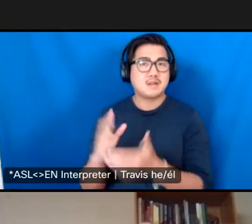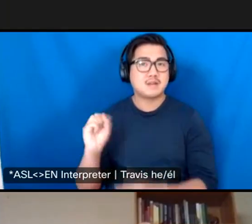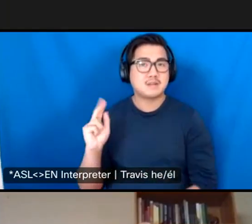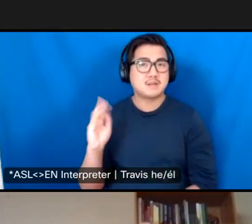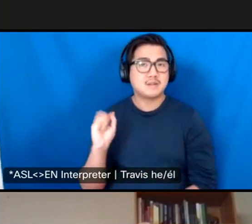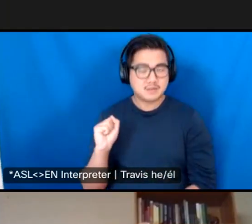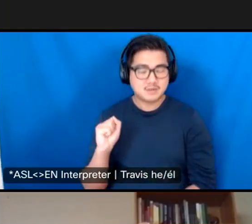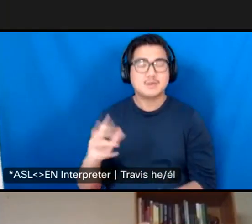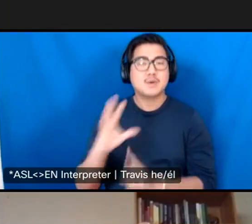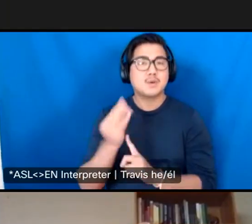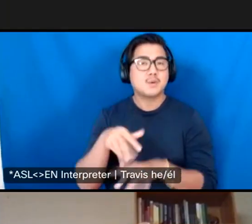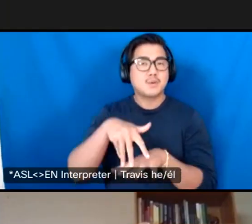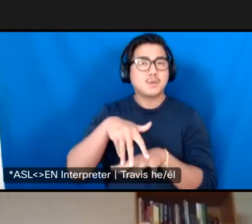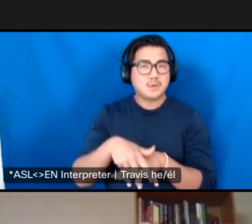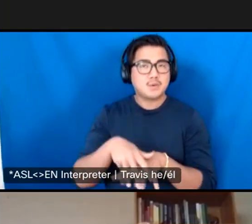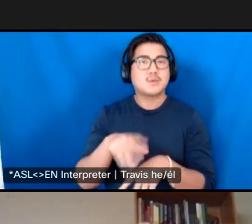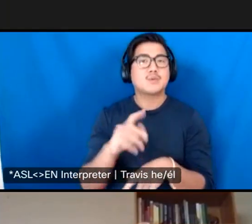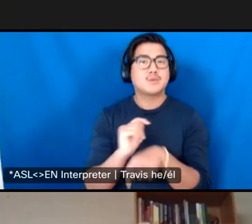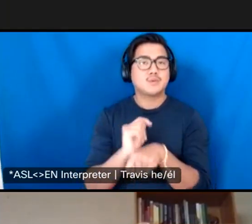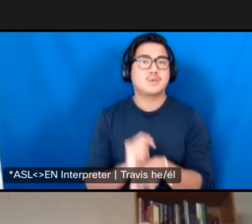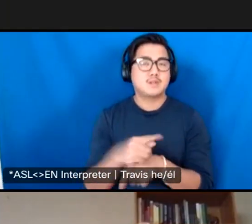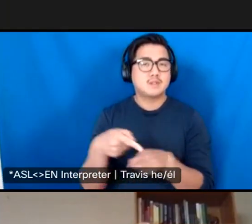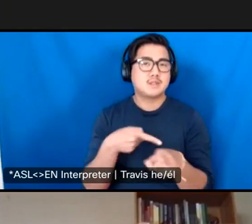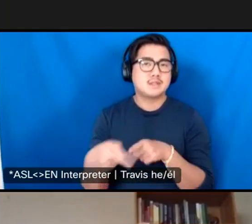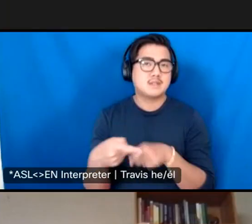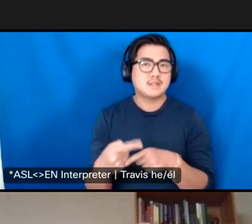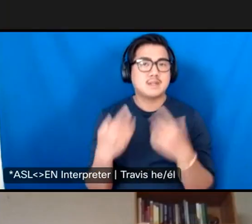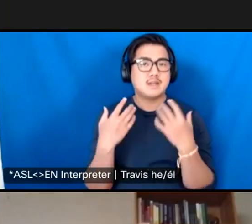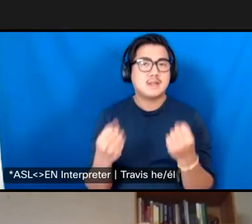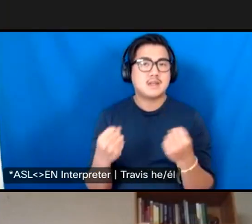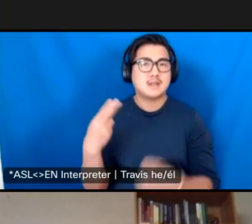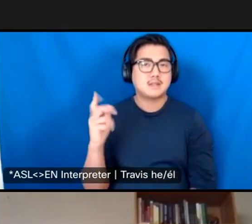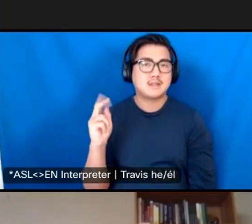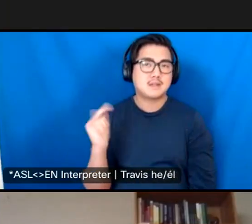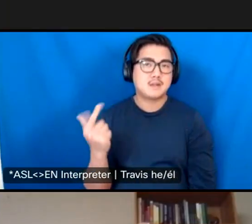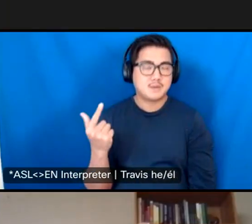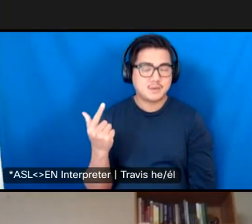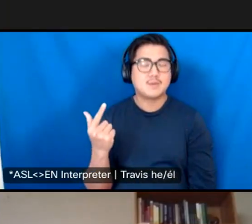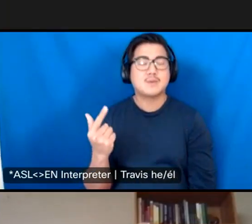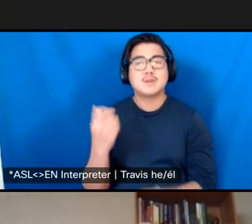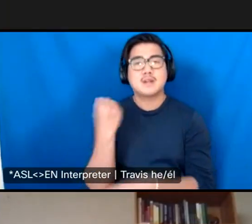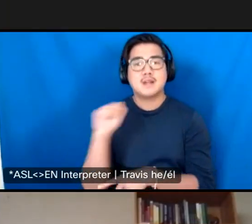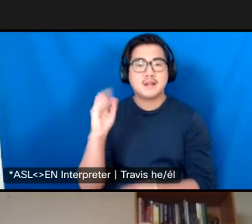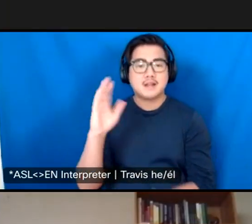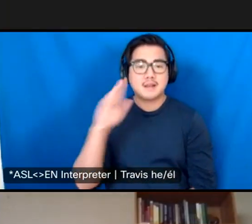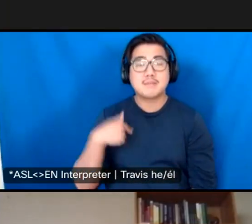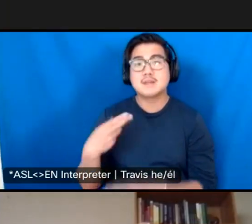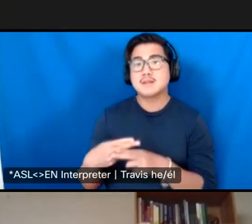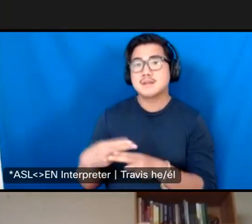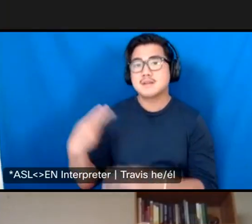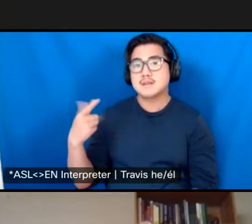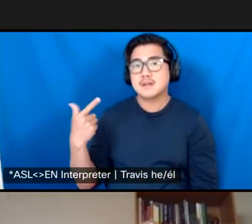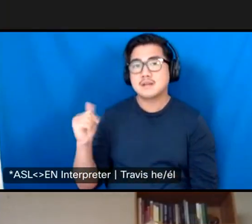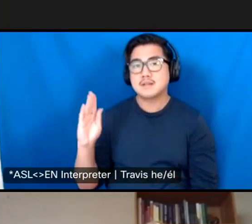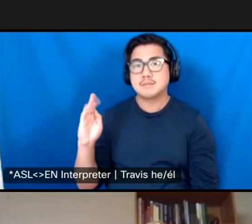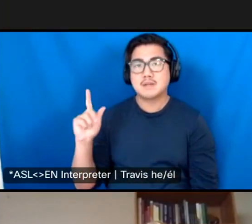Rooted Traditions and Healing and Resistance. I'm Gabriela Zapata Alma. I use they, them pronouns, and I am the Associate Director